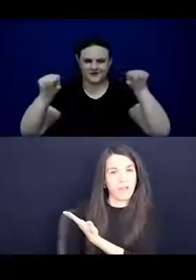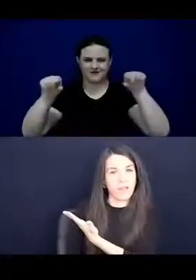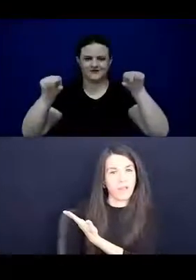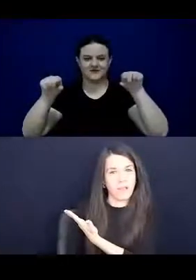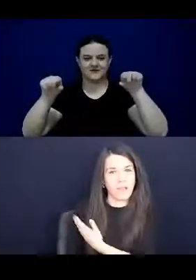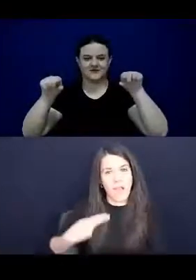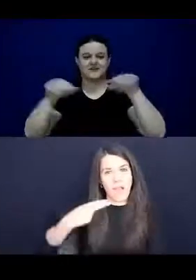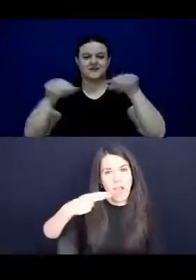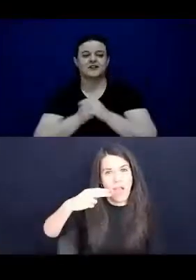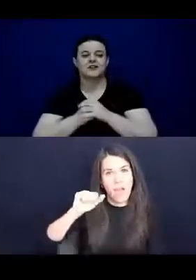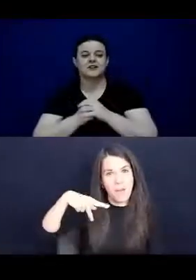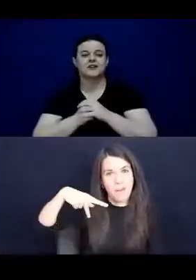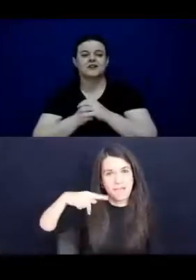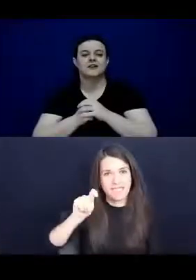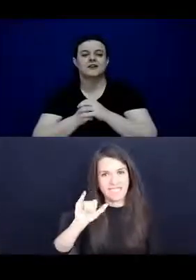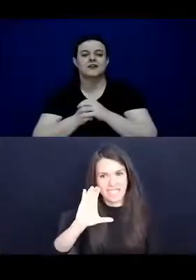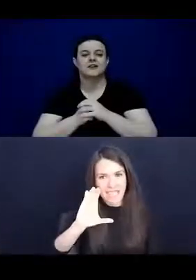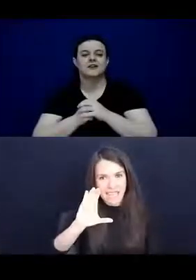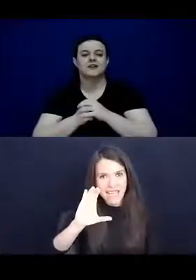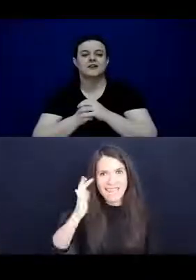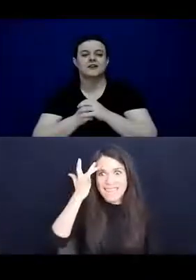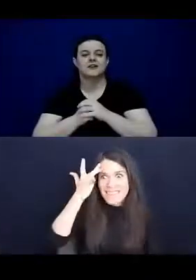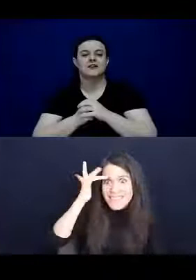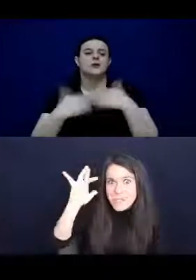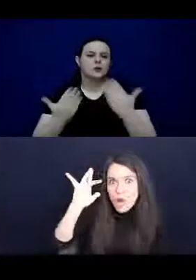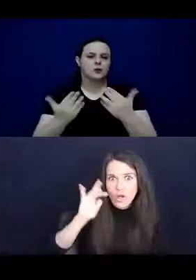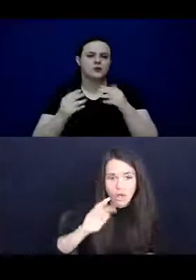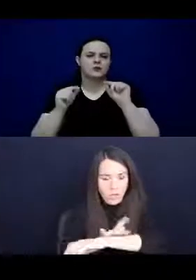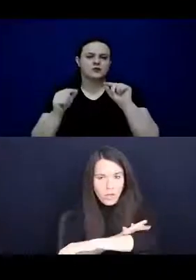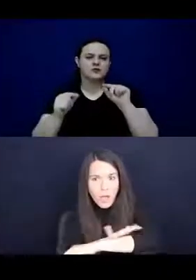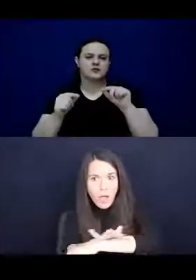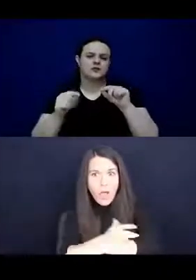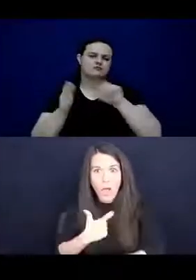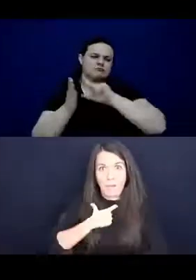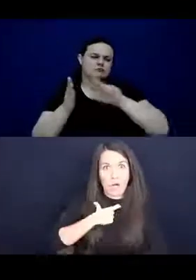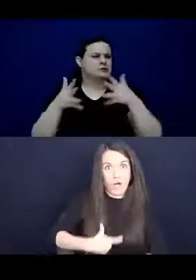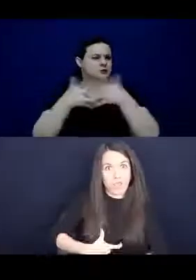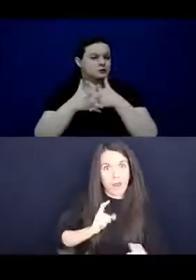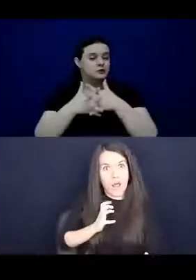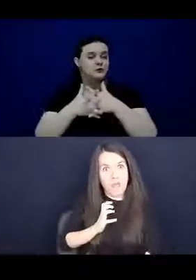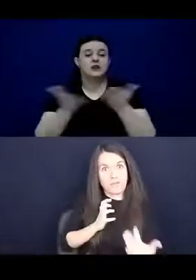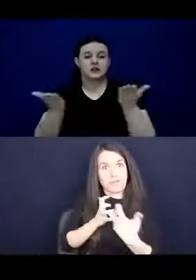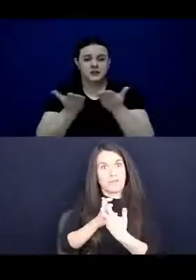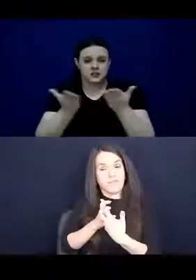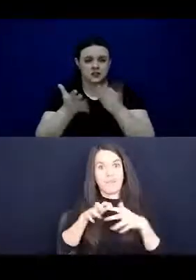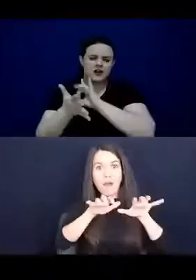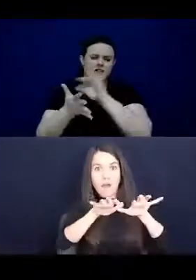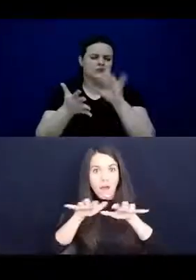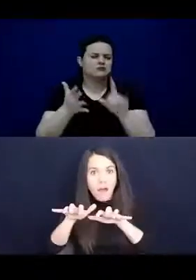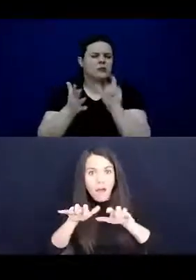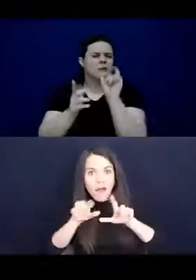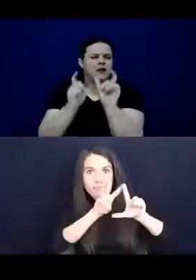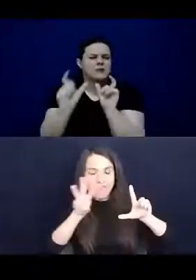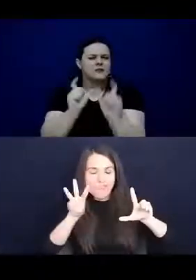a lot of jargon and quite complex. So let me just go through each of these terms in turn to talk